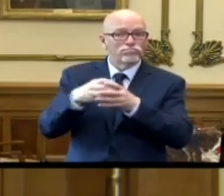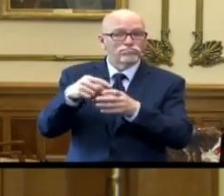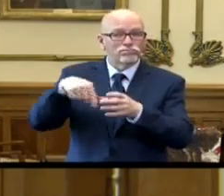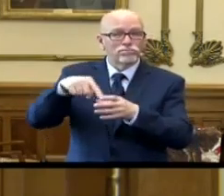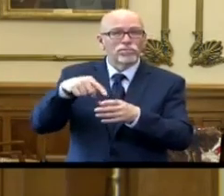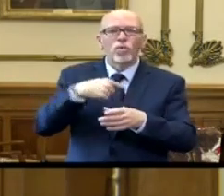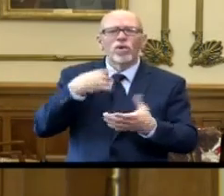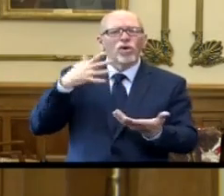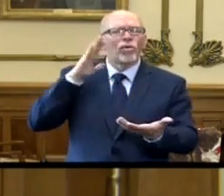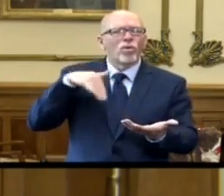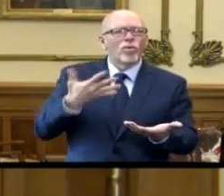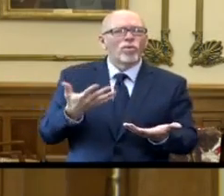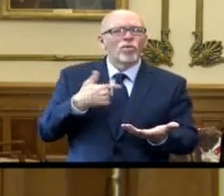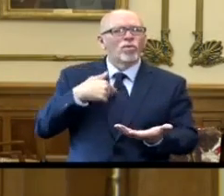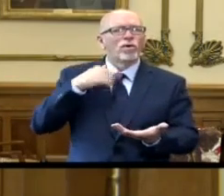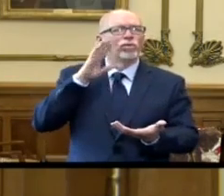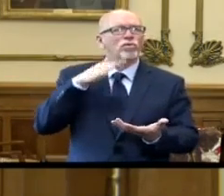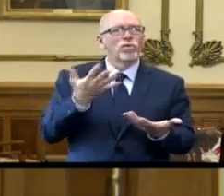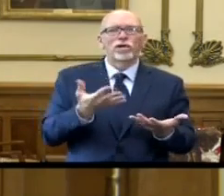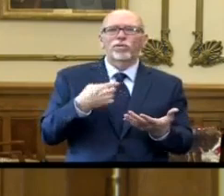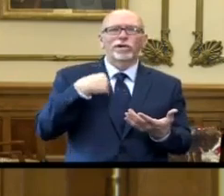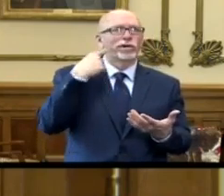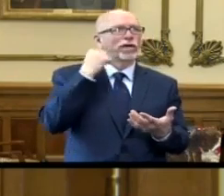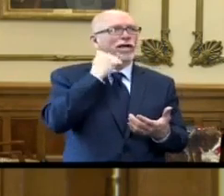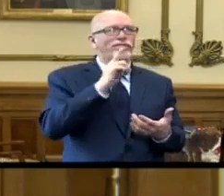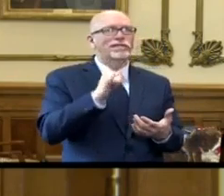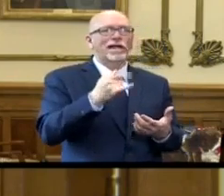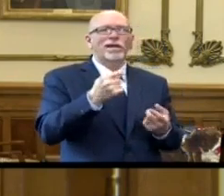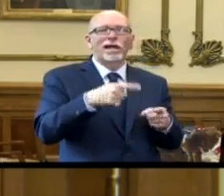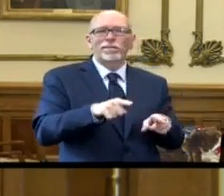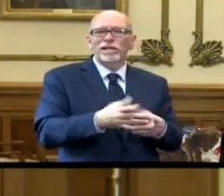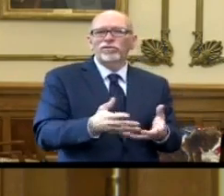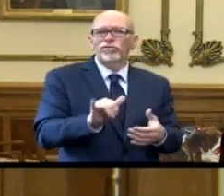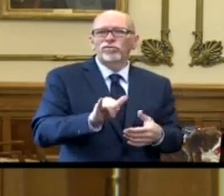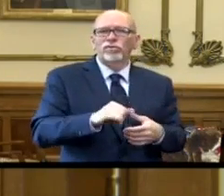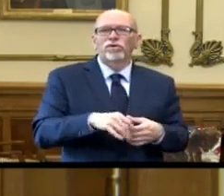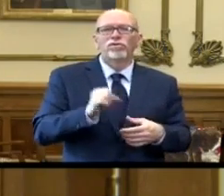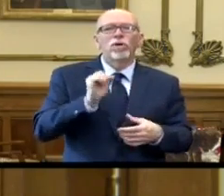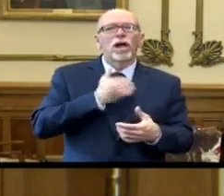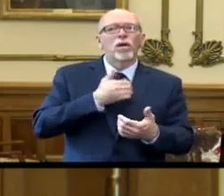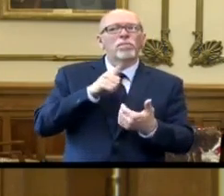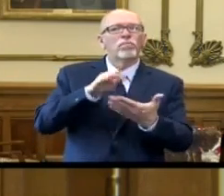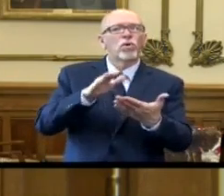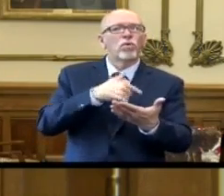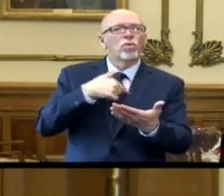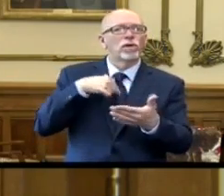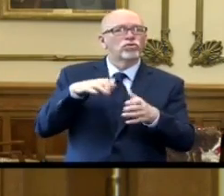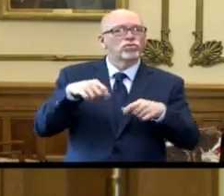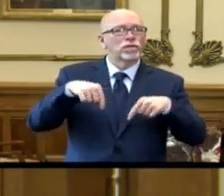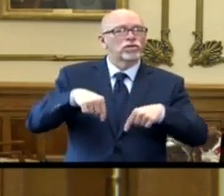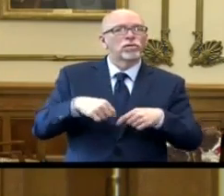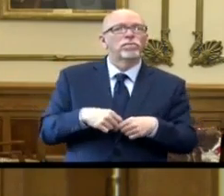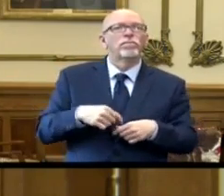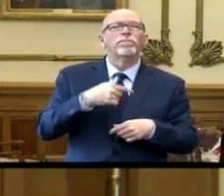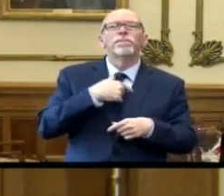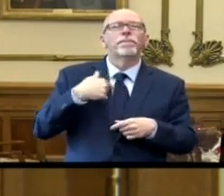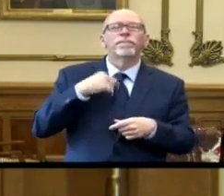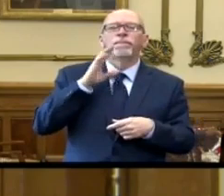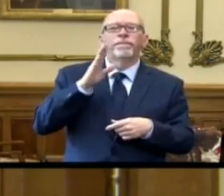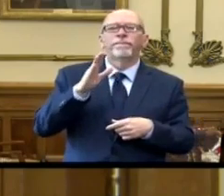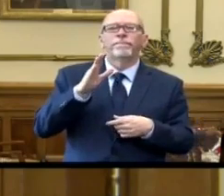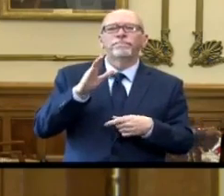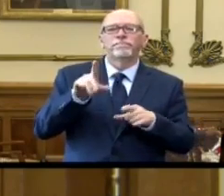We already know that. We hear that here every single day. So the approach that we've taken here is we are going